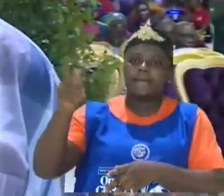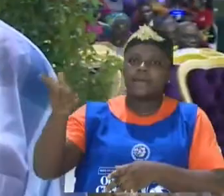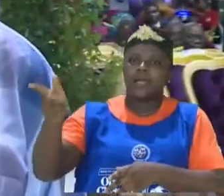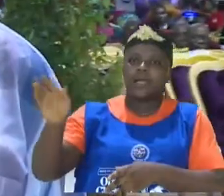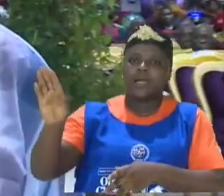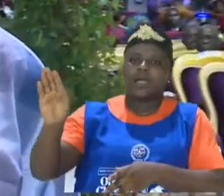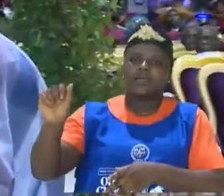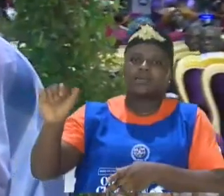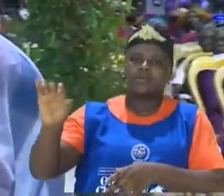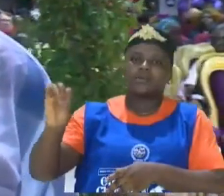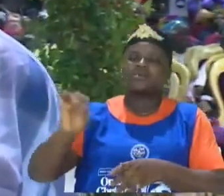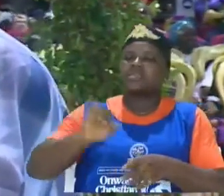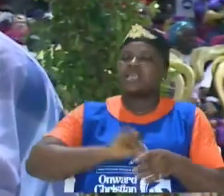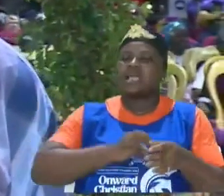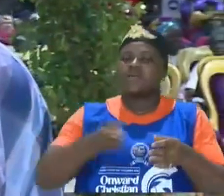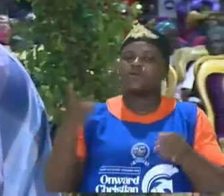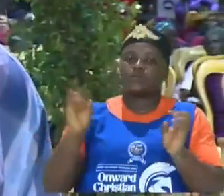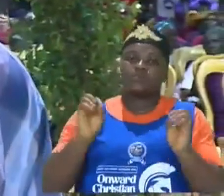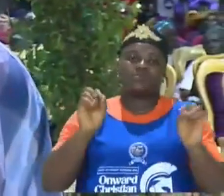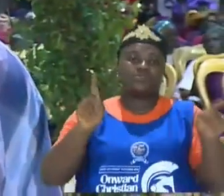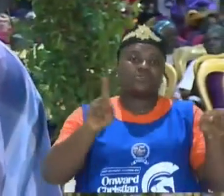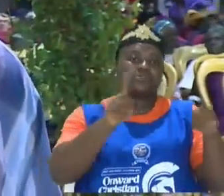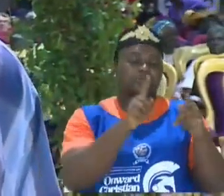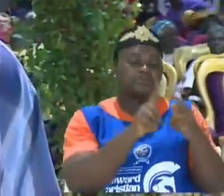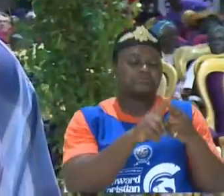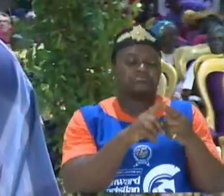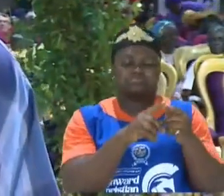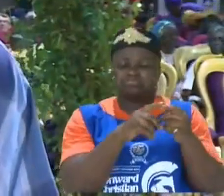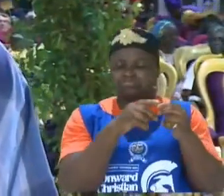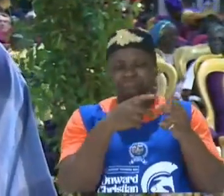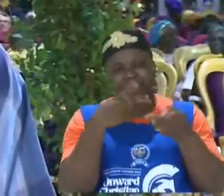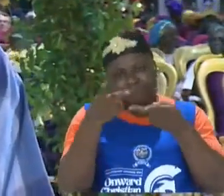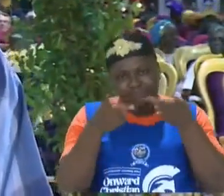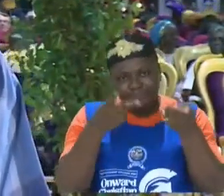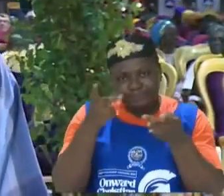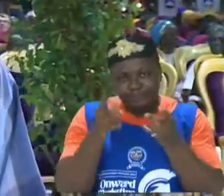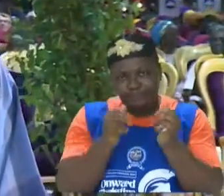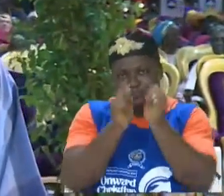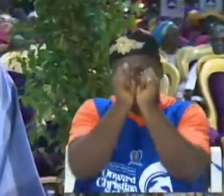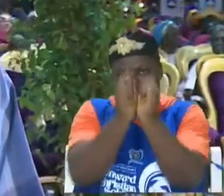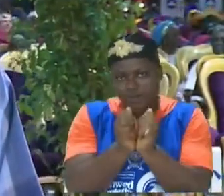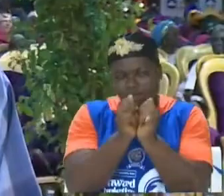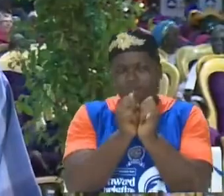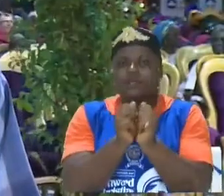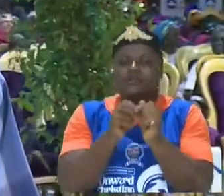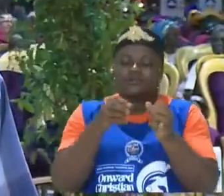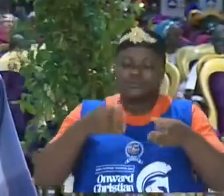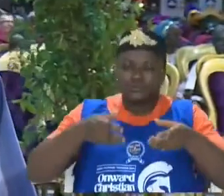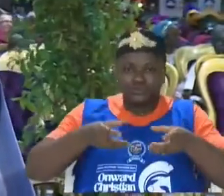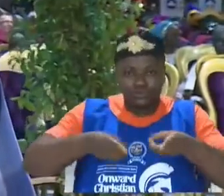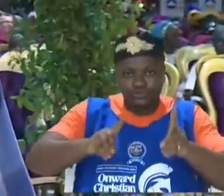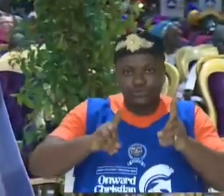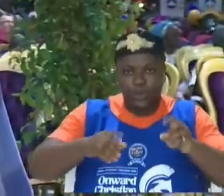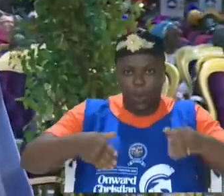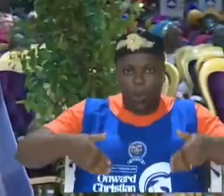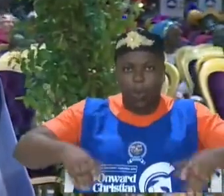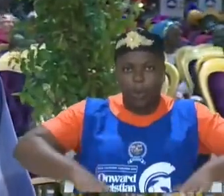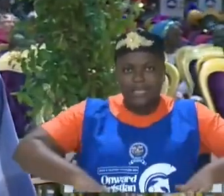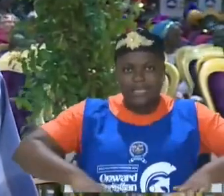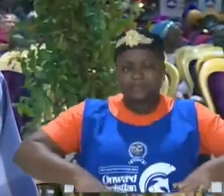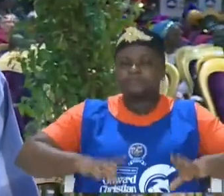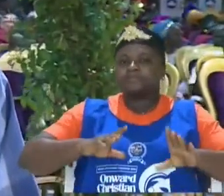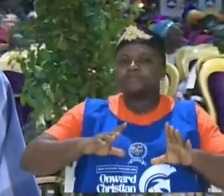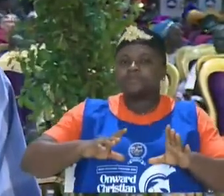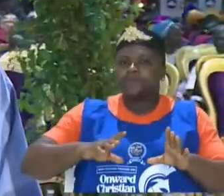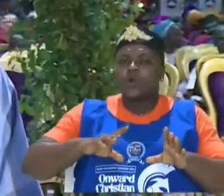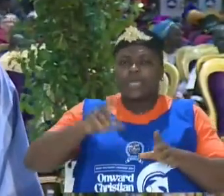I was privileged to visit Gainesville in Florida during the hurricane. And while the hurricane